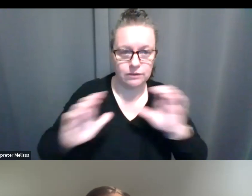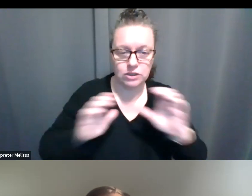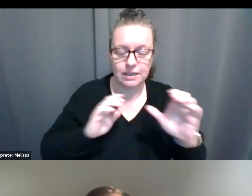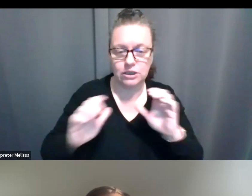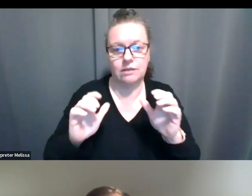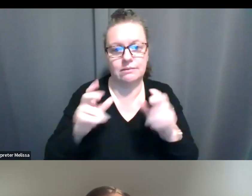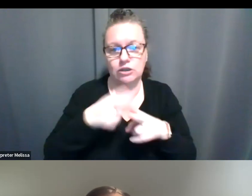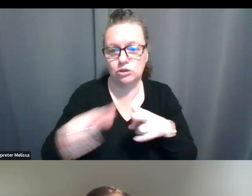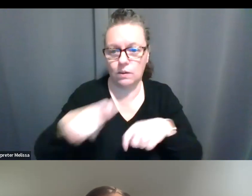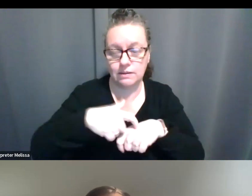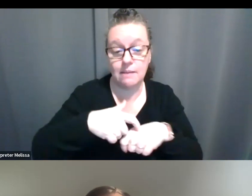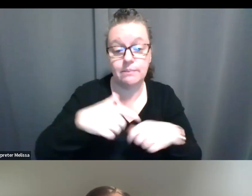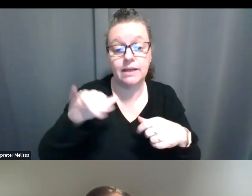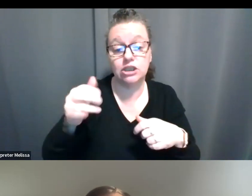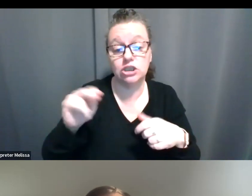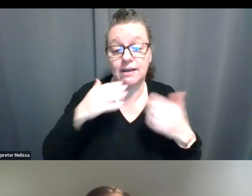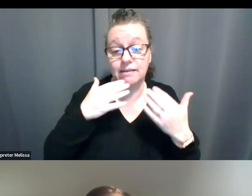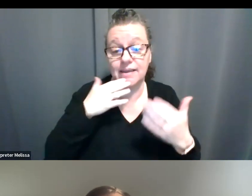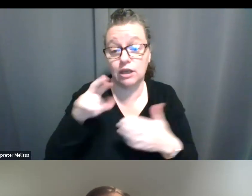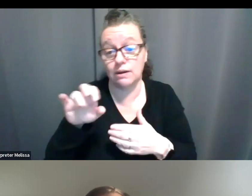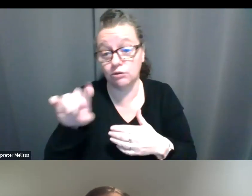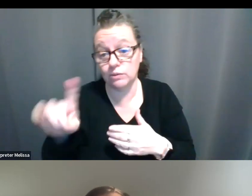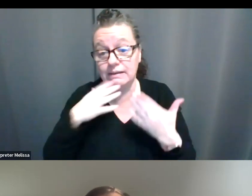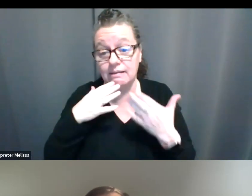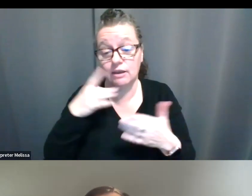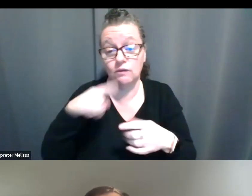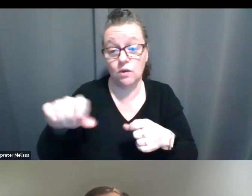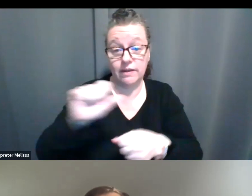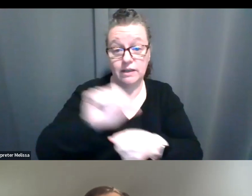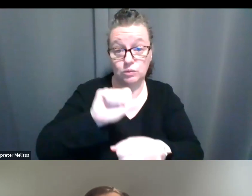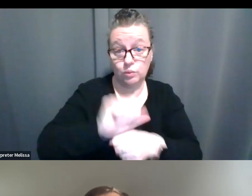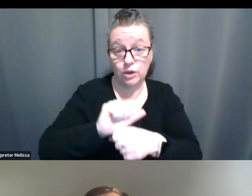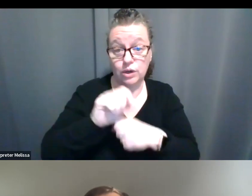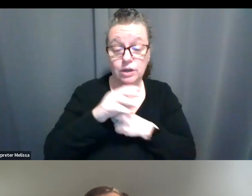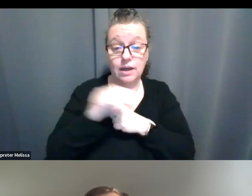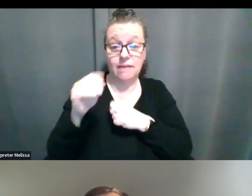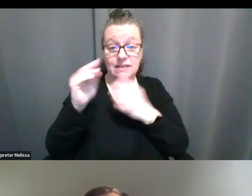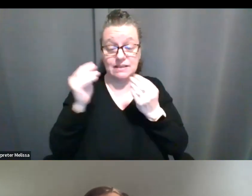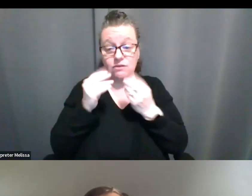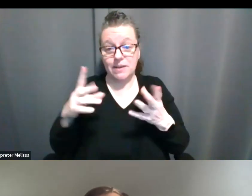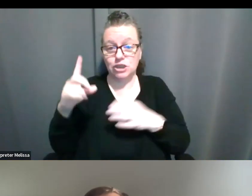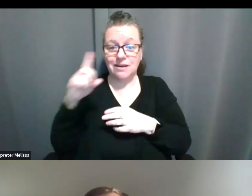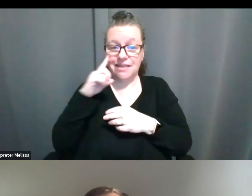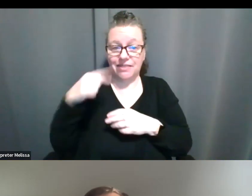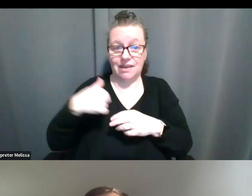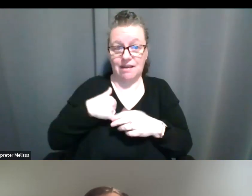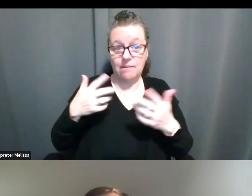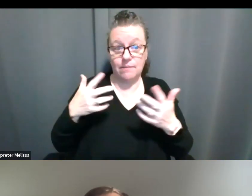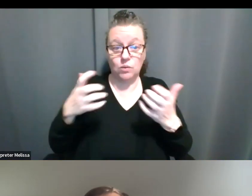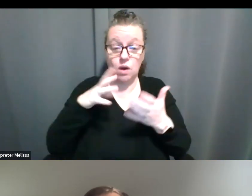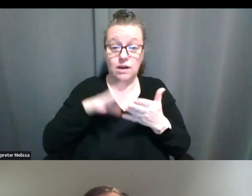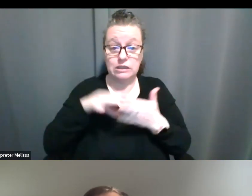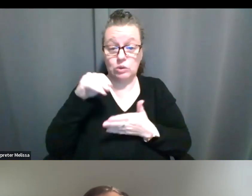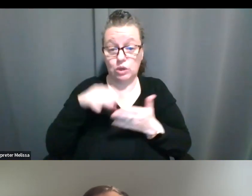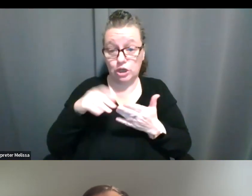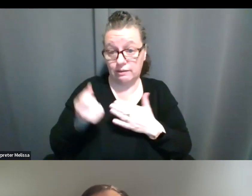But Jen, thank you for this, and Reed, thank you for this work and this information. I think I have been wanting to learn and